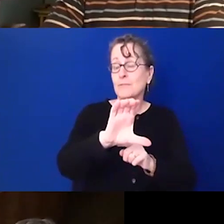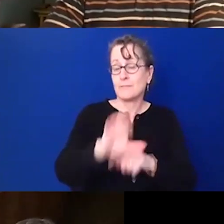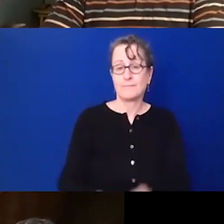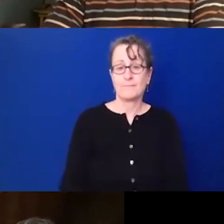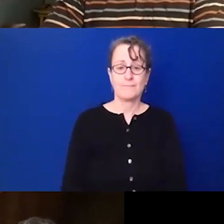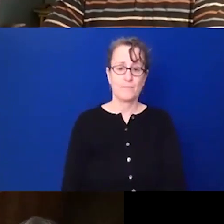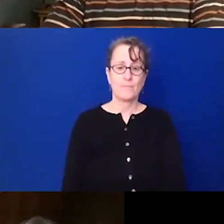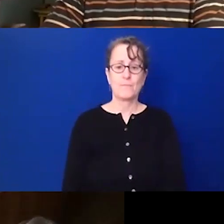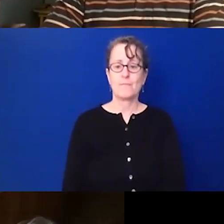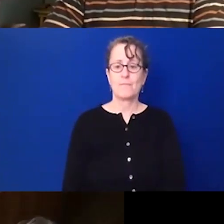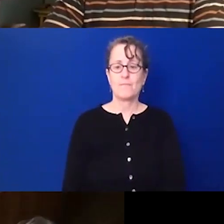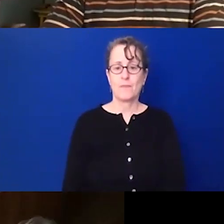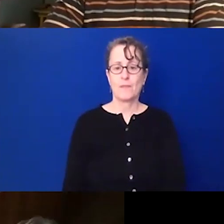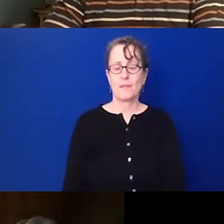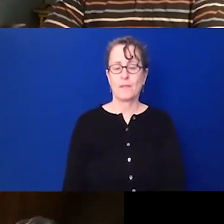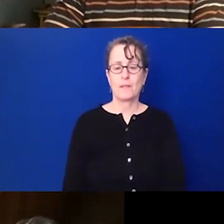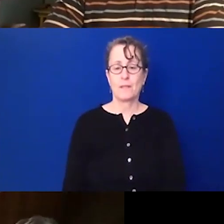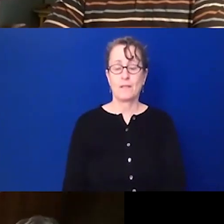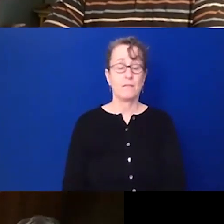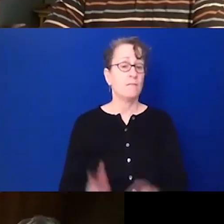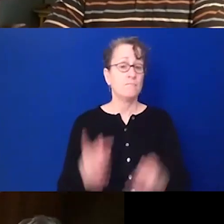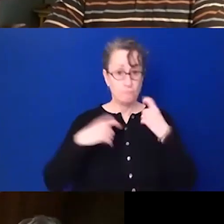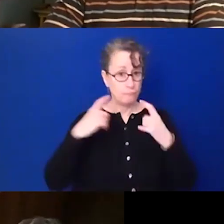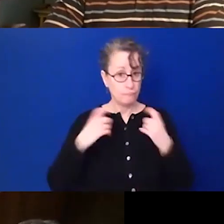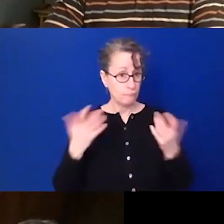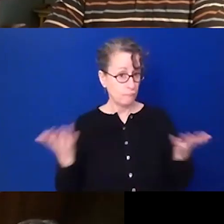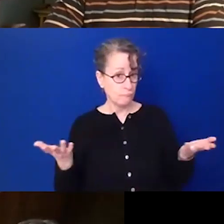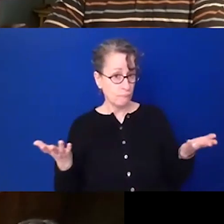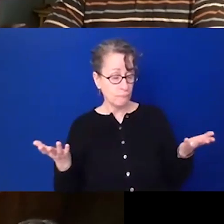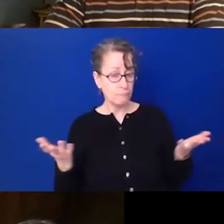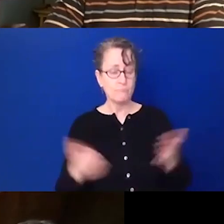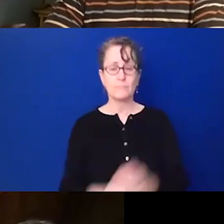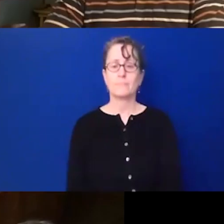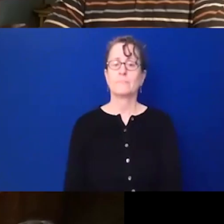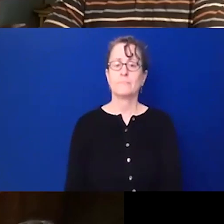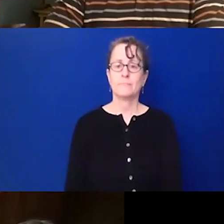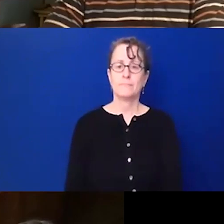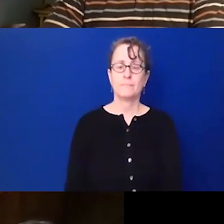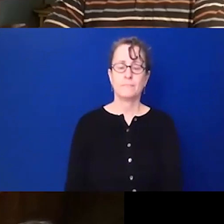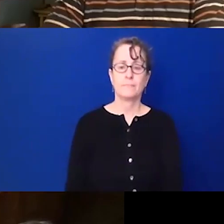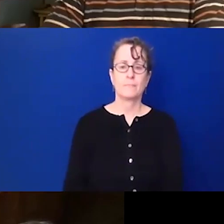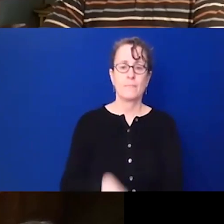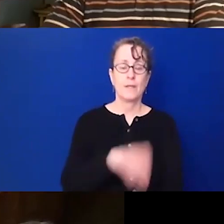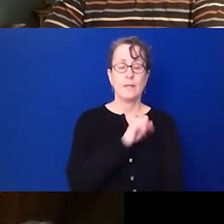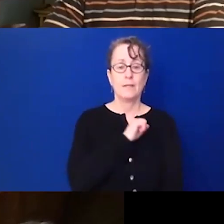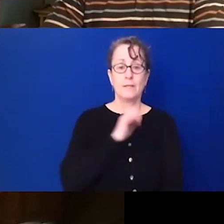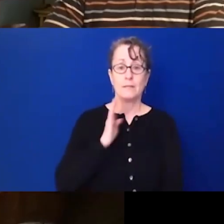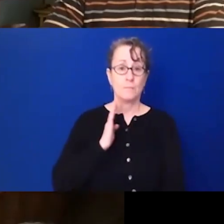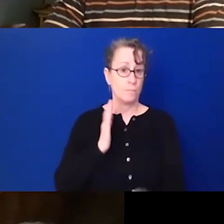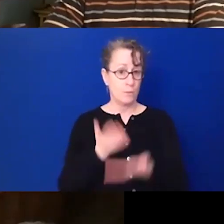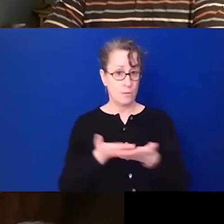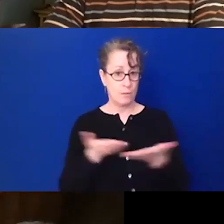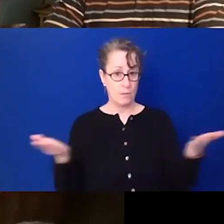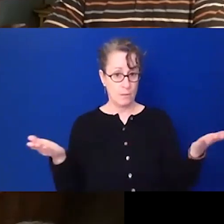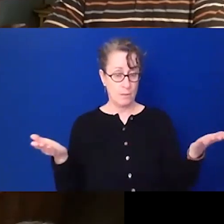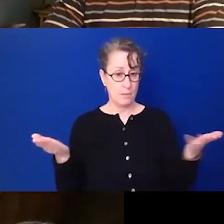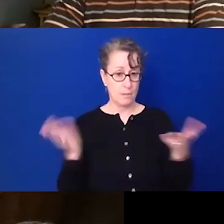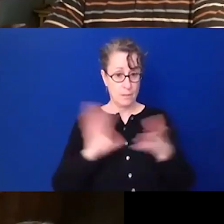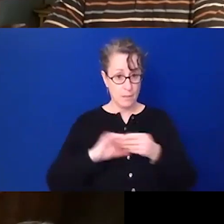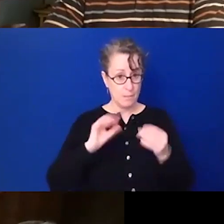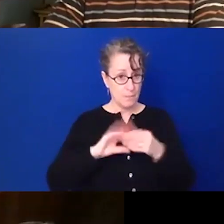thank you, Pat. And we're happy to answer any questions you might have. Great. So select board members, do we have